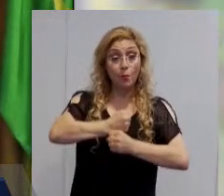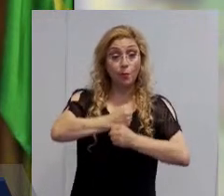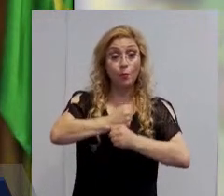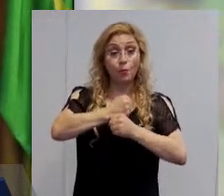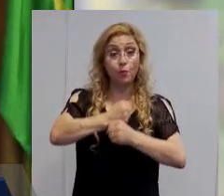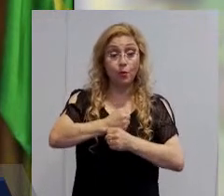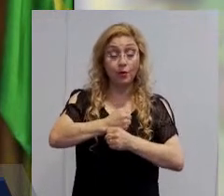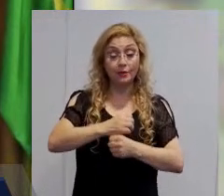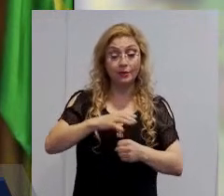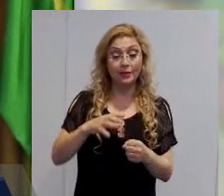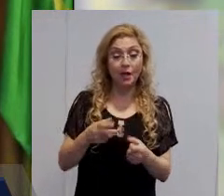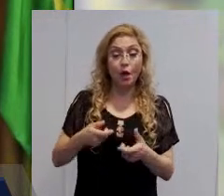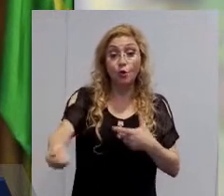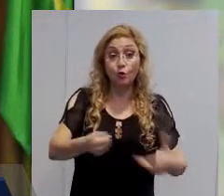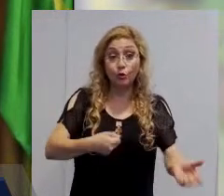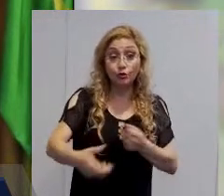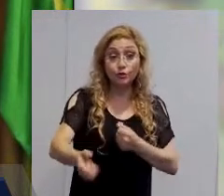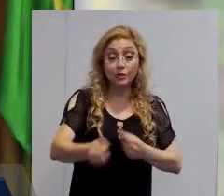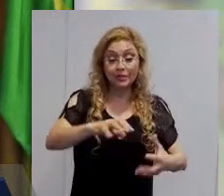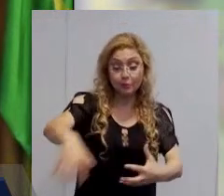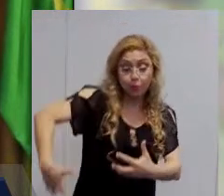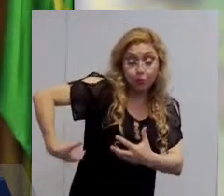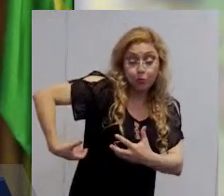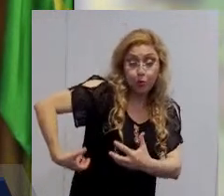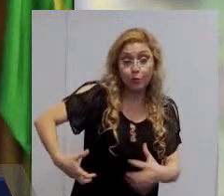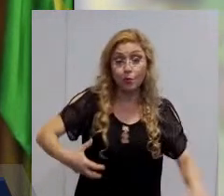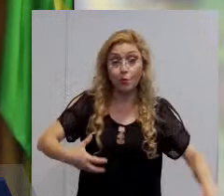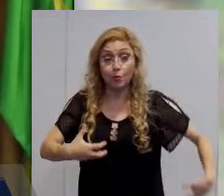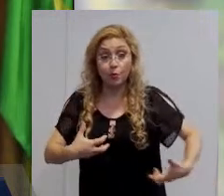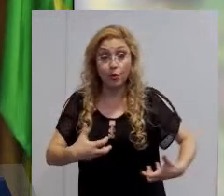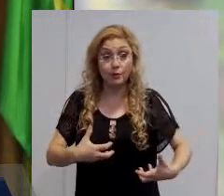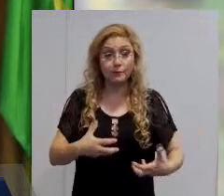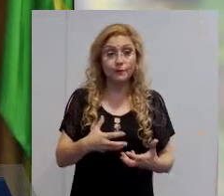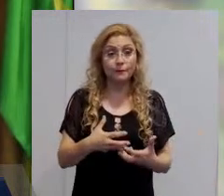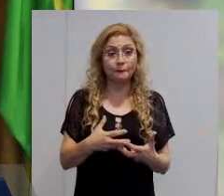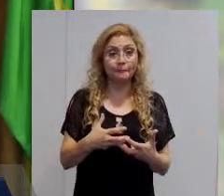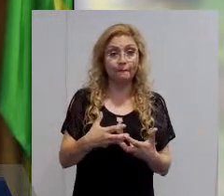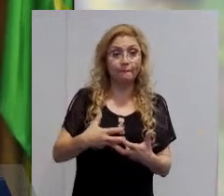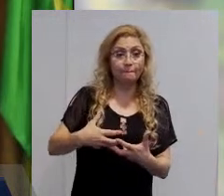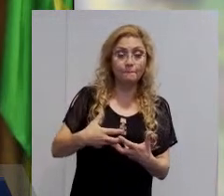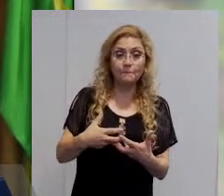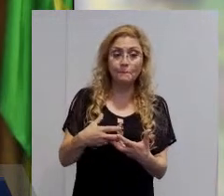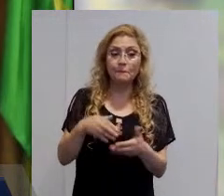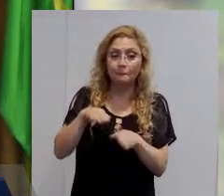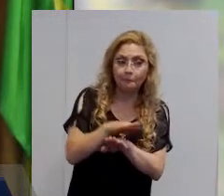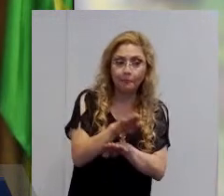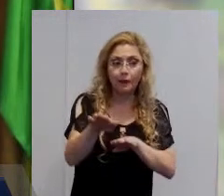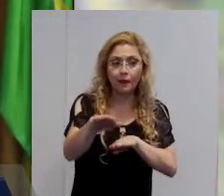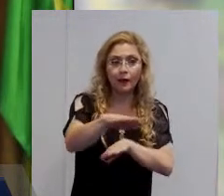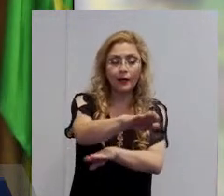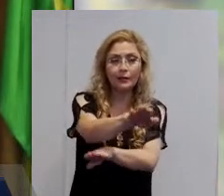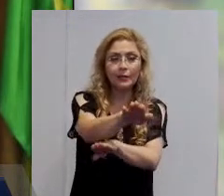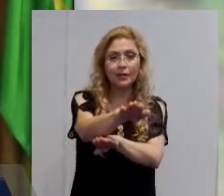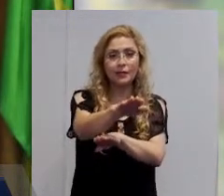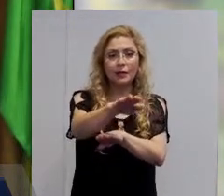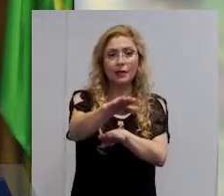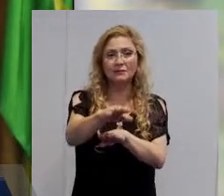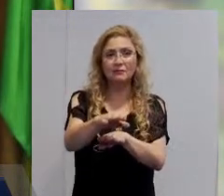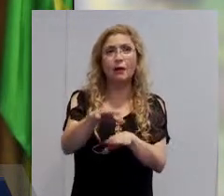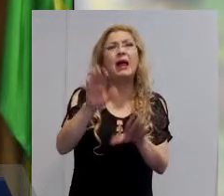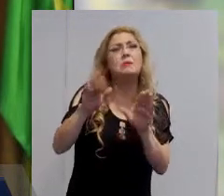leave on the back of an animal, taking the animal away from the harvest, and